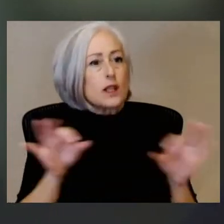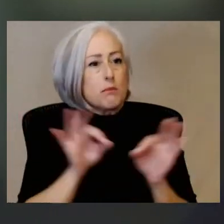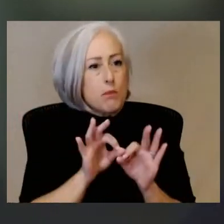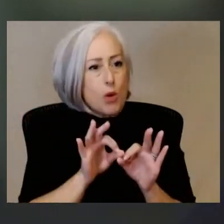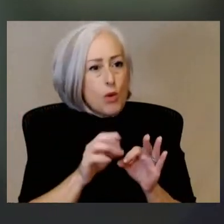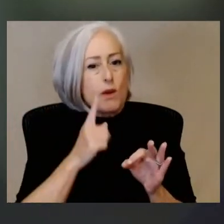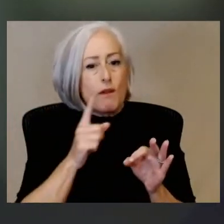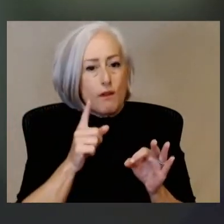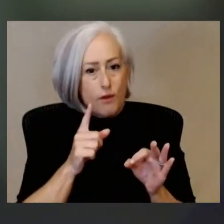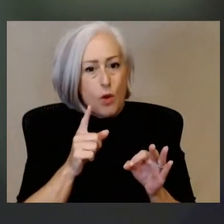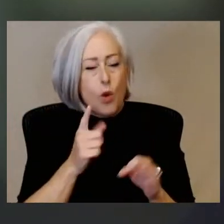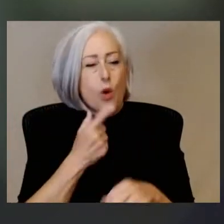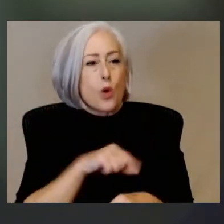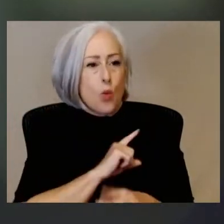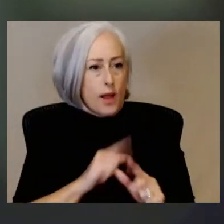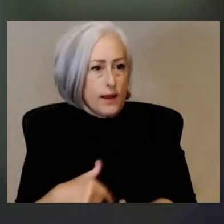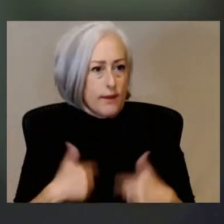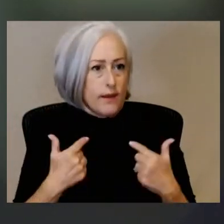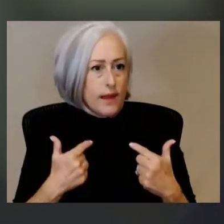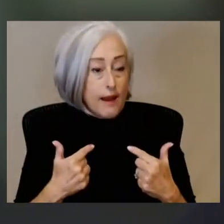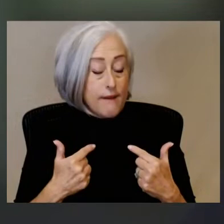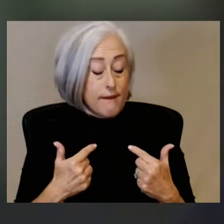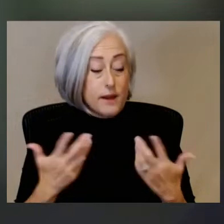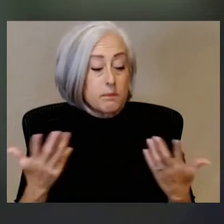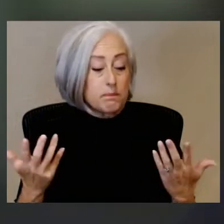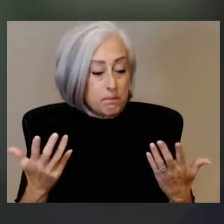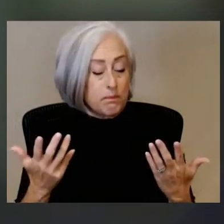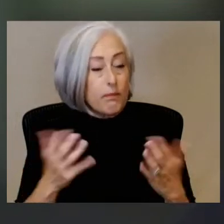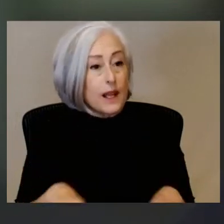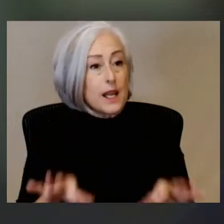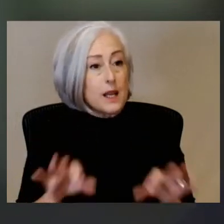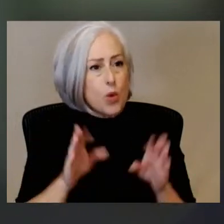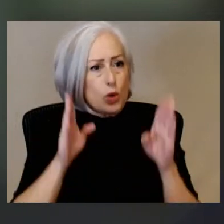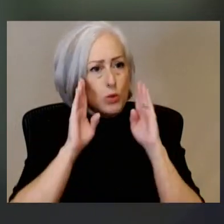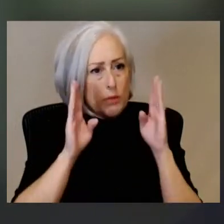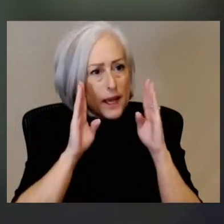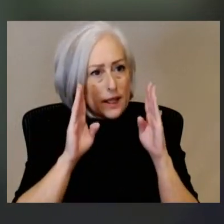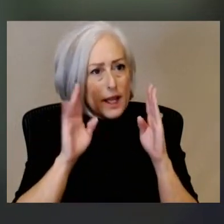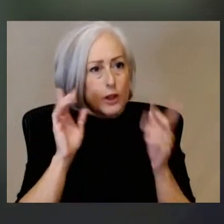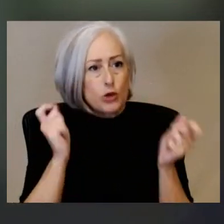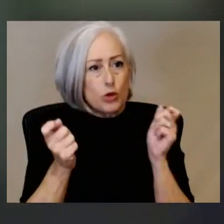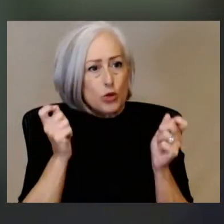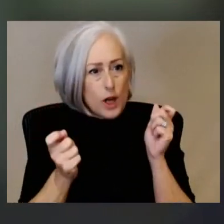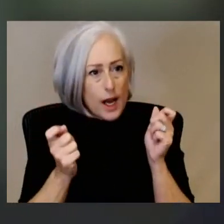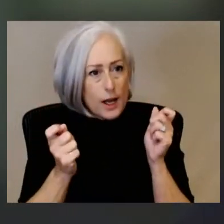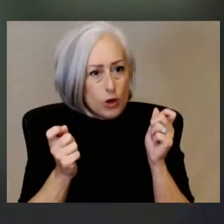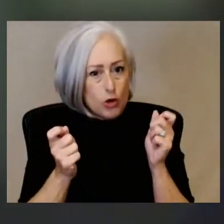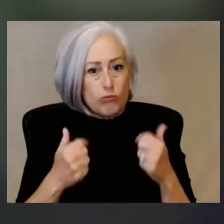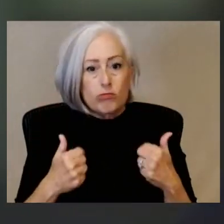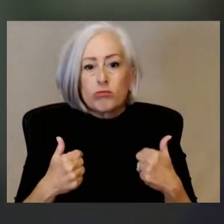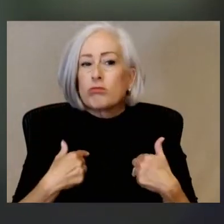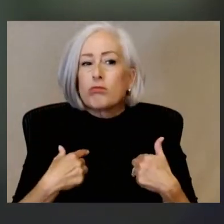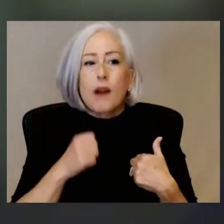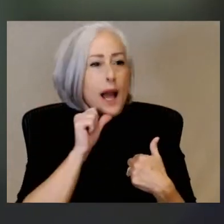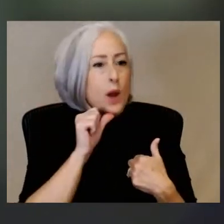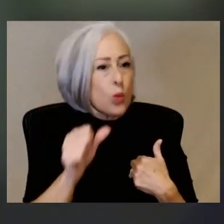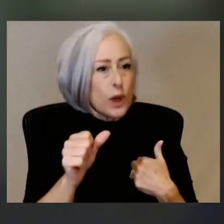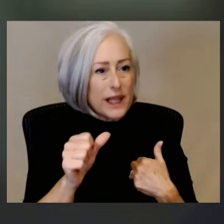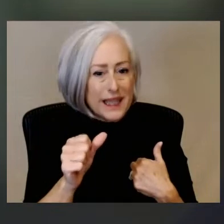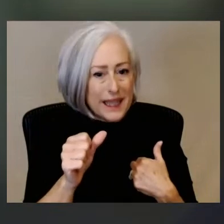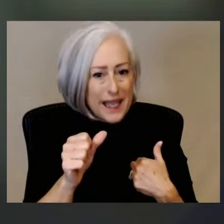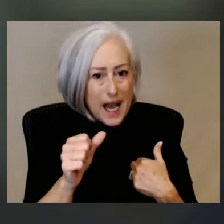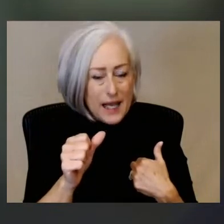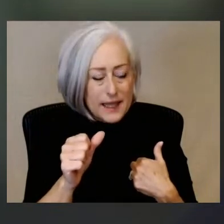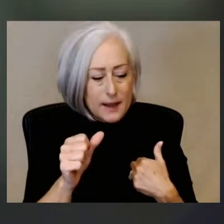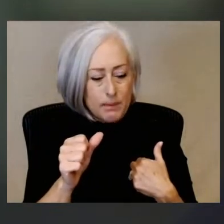life, and so it's important to pay attention to those changes. I would not get, as Dr.